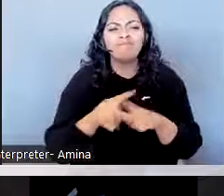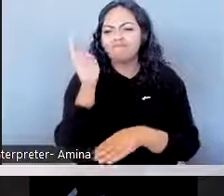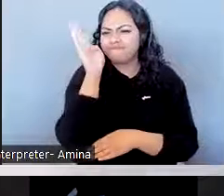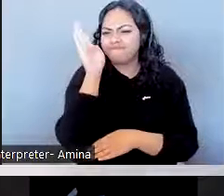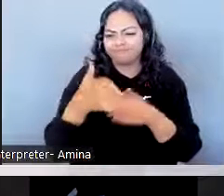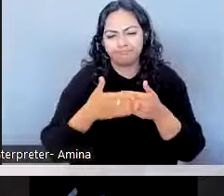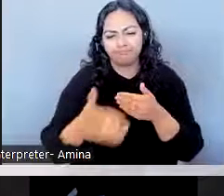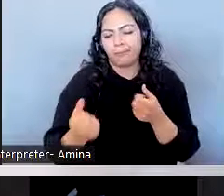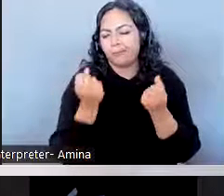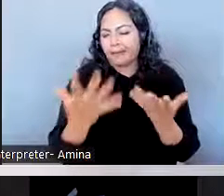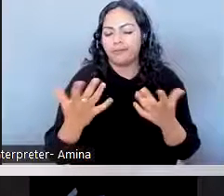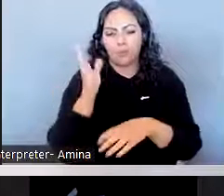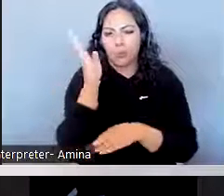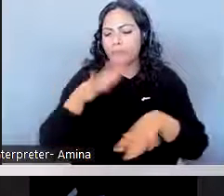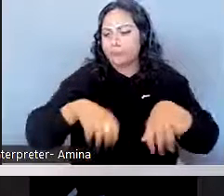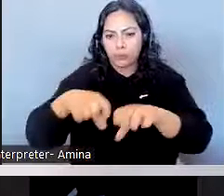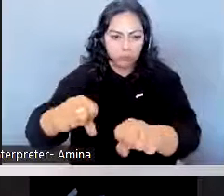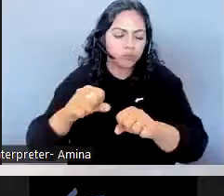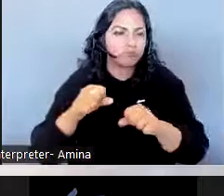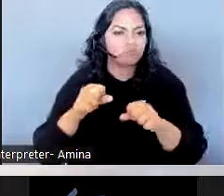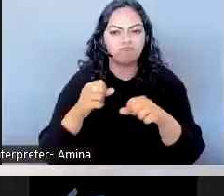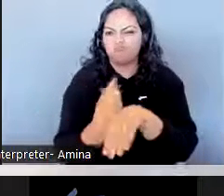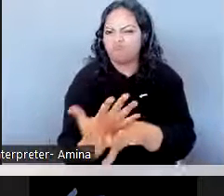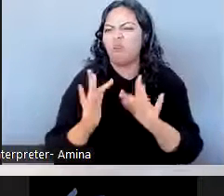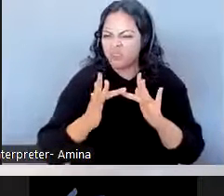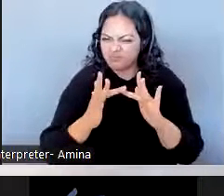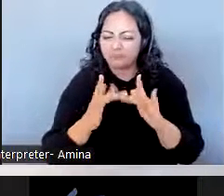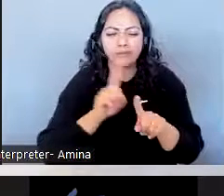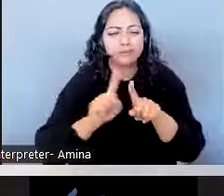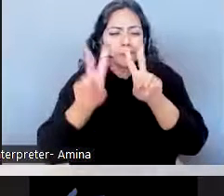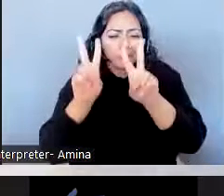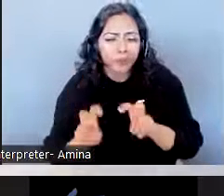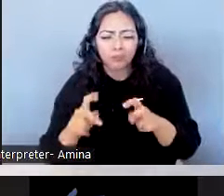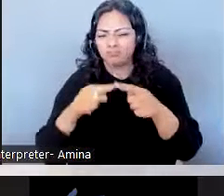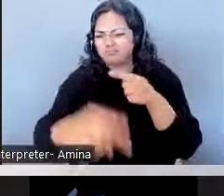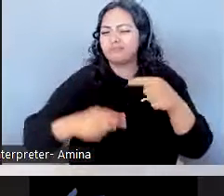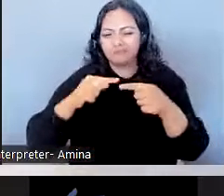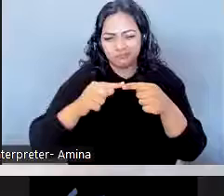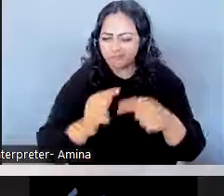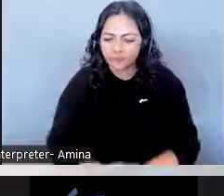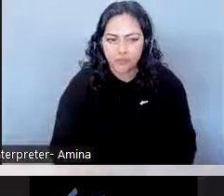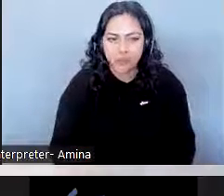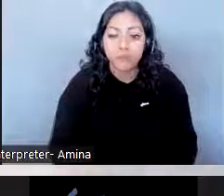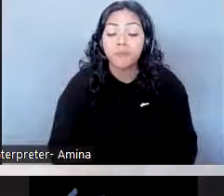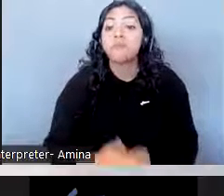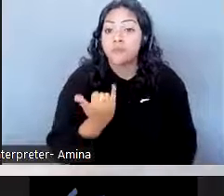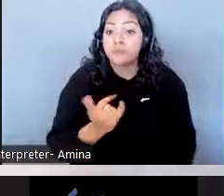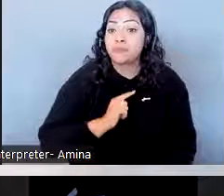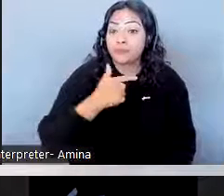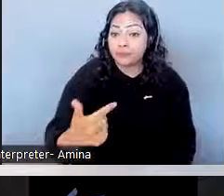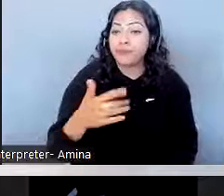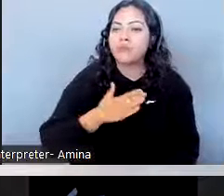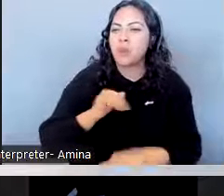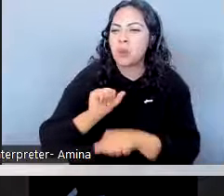the months throughout the year on different topics and issues. I'd now like to ask my colleague